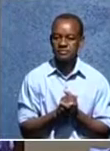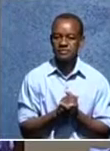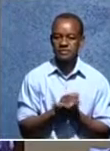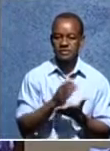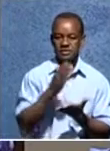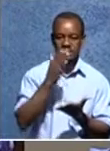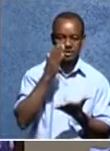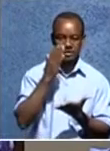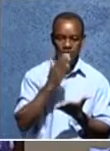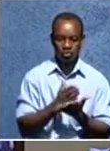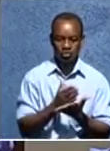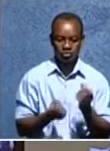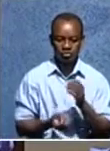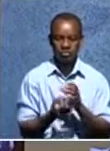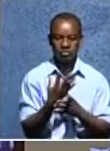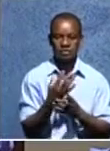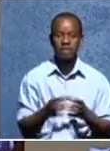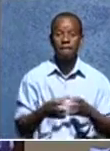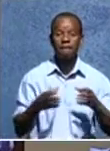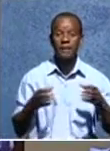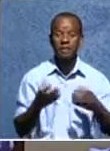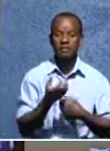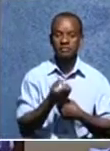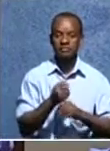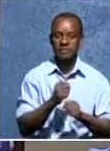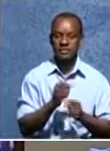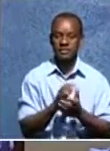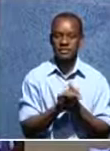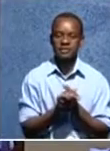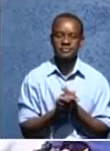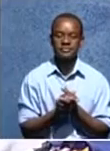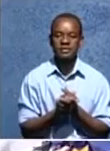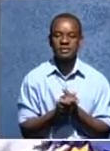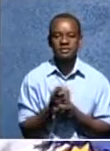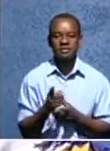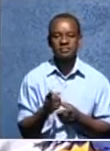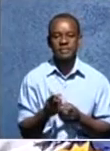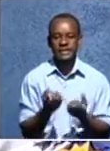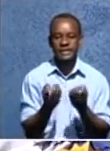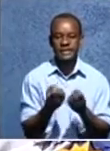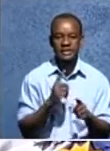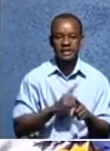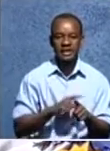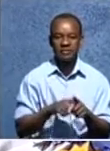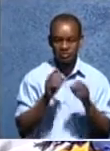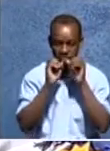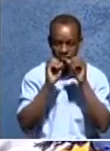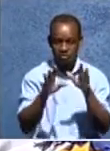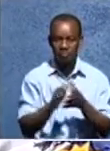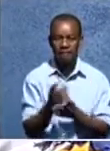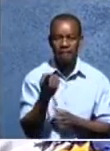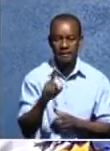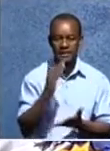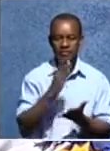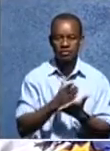big project that I cannot just take a few minutes to debrief you on, but as a snapshot, basically the idea